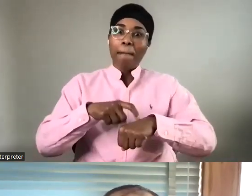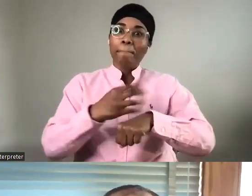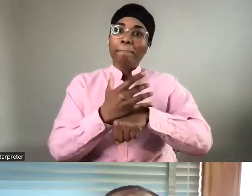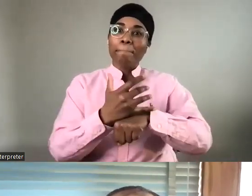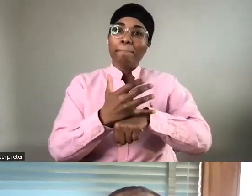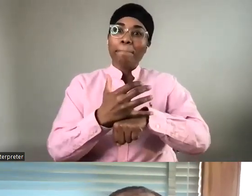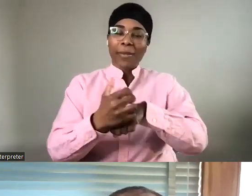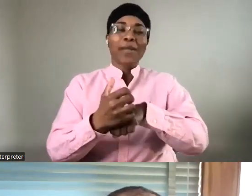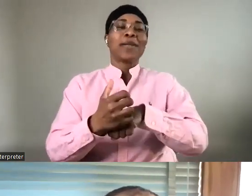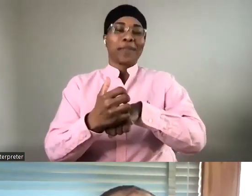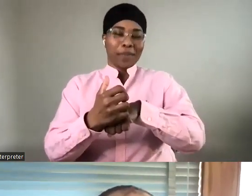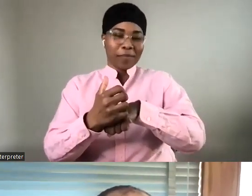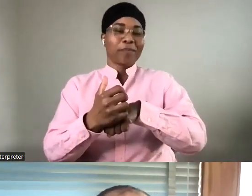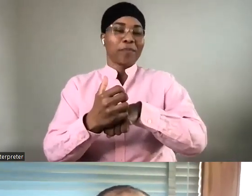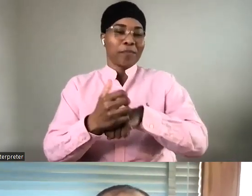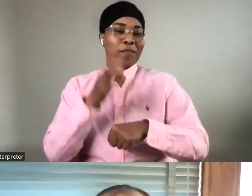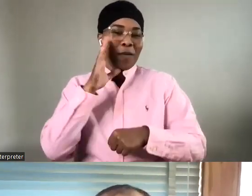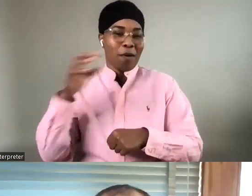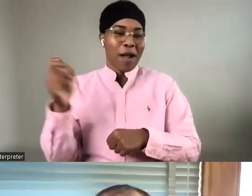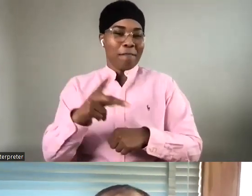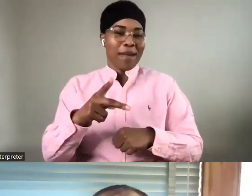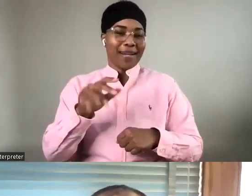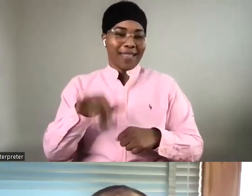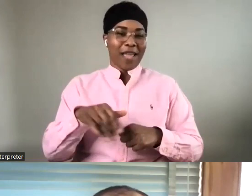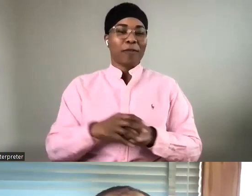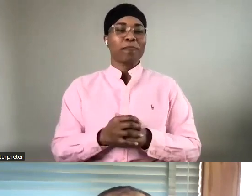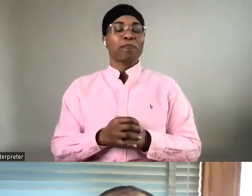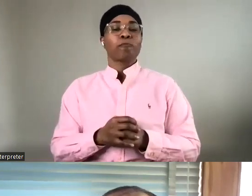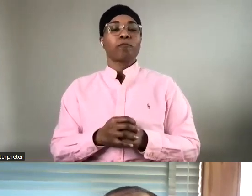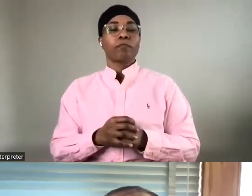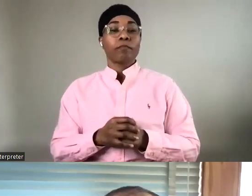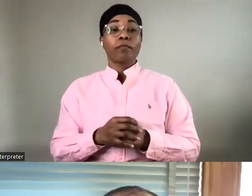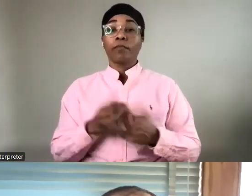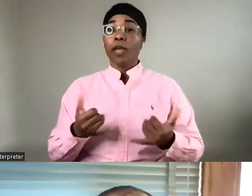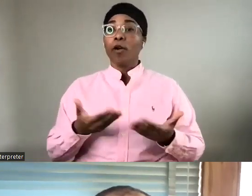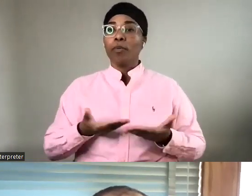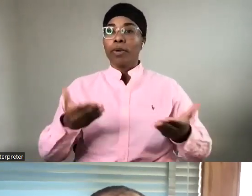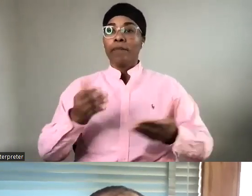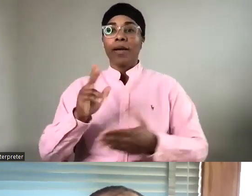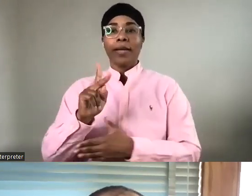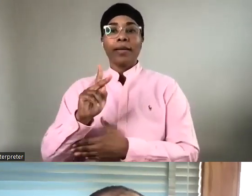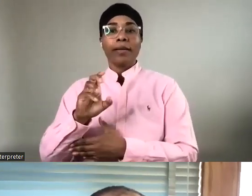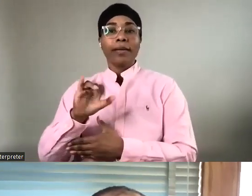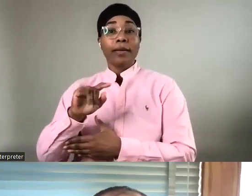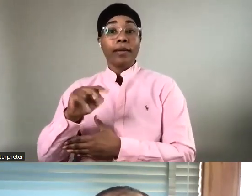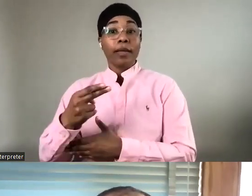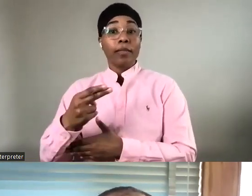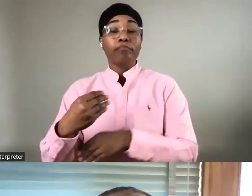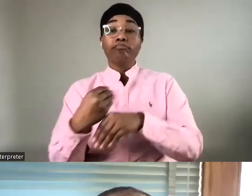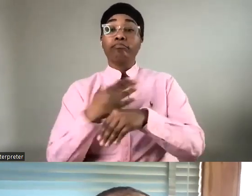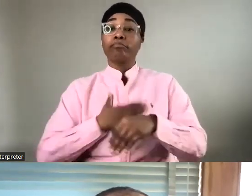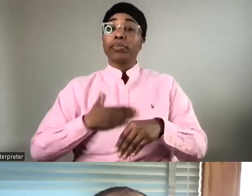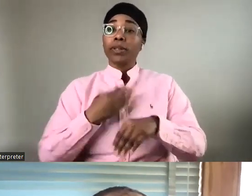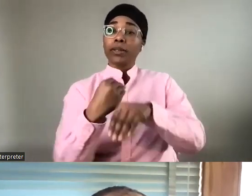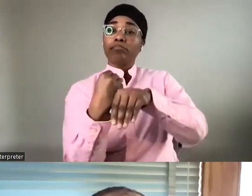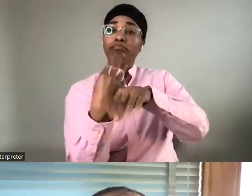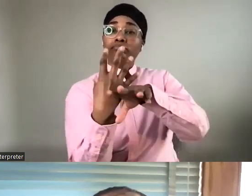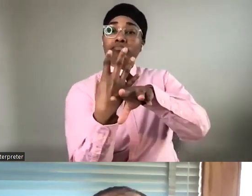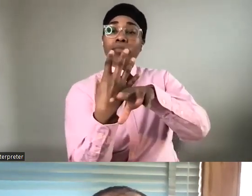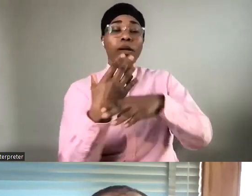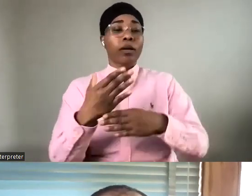a cliffhanger for folks. And I'll invite Keith to come on the video screen here and share